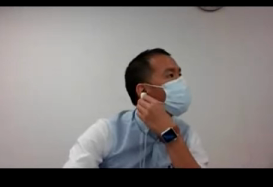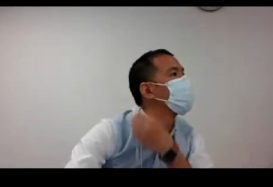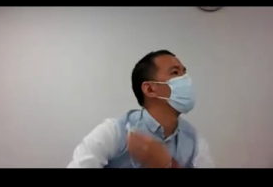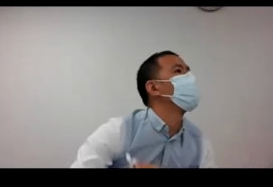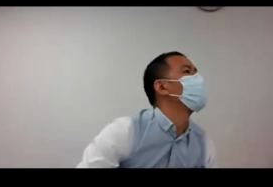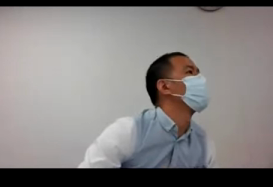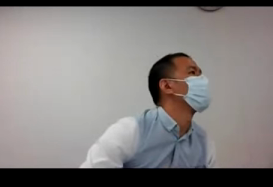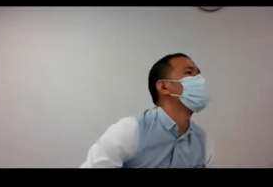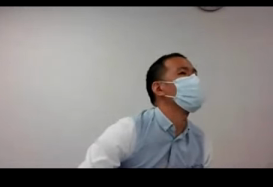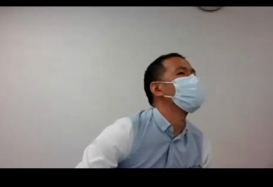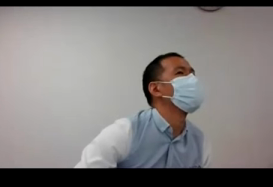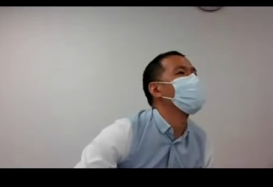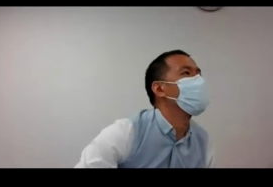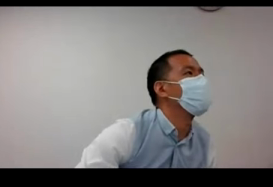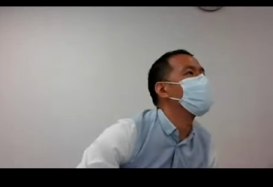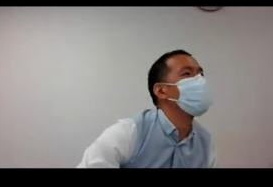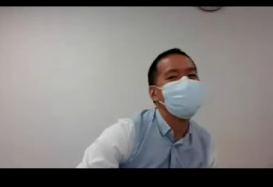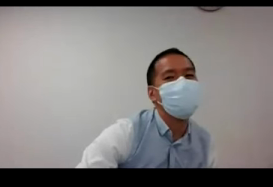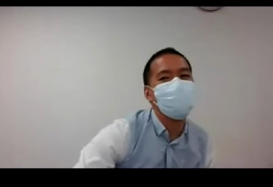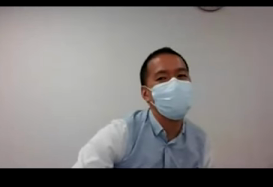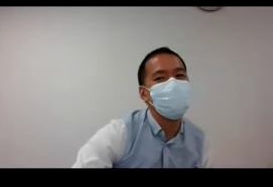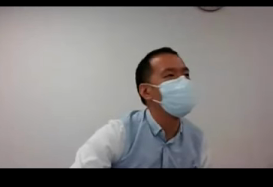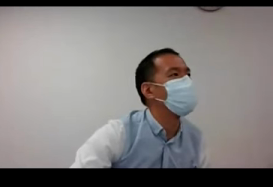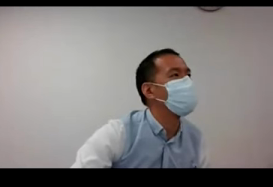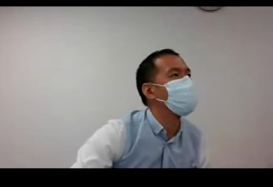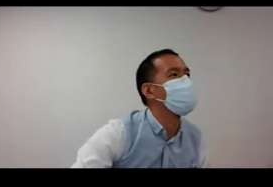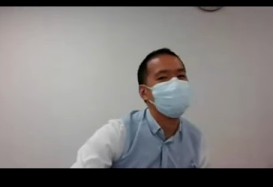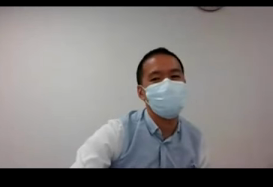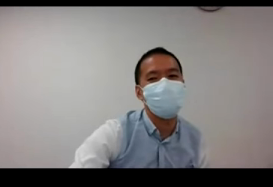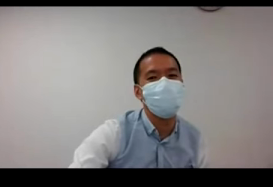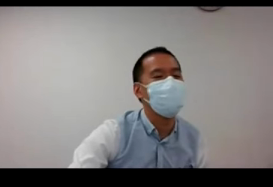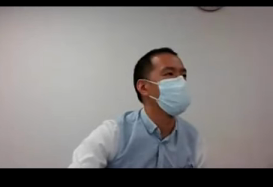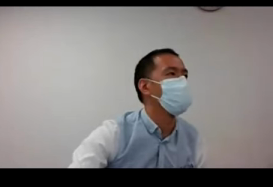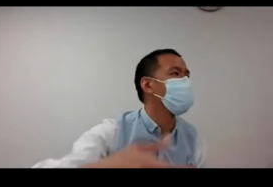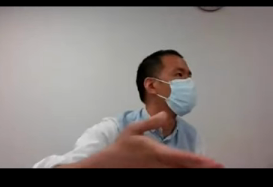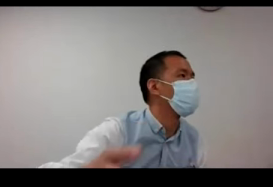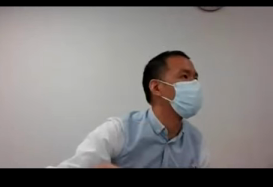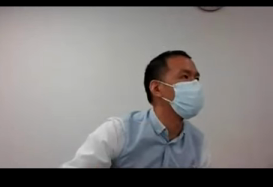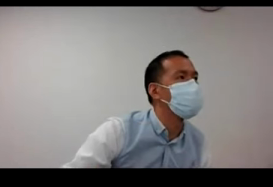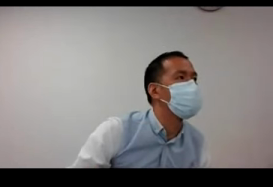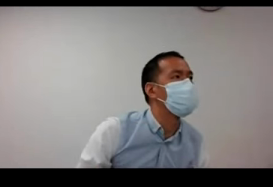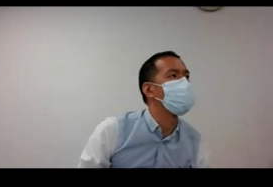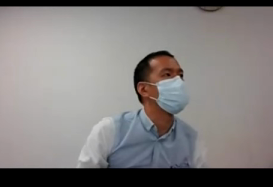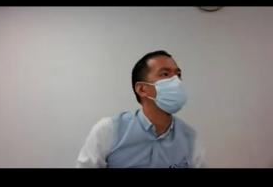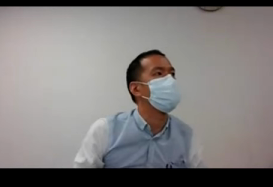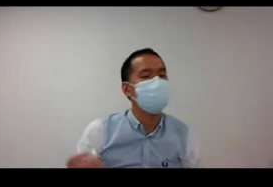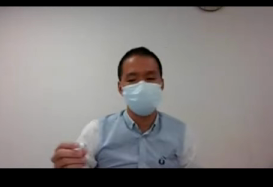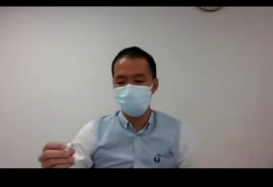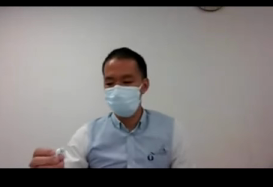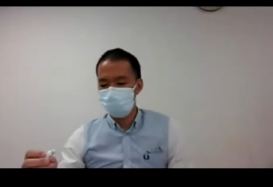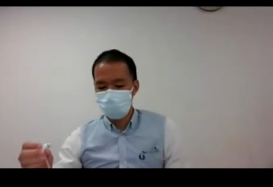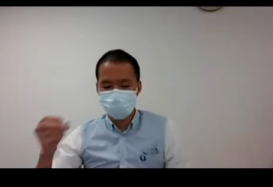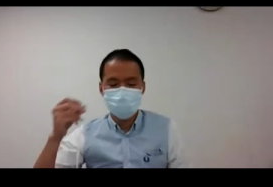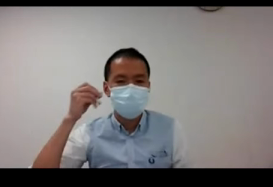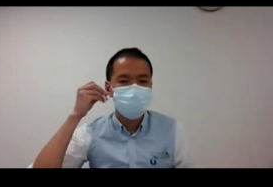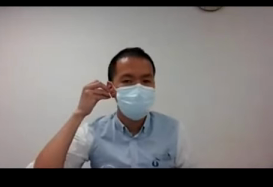based in Cape Town. And they do remarkable work despite that challenge. What you won't see on the website is the work they do in